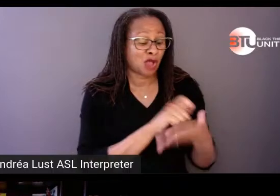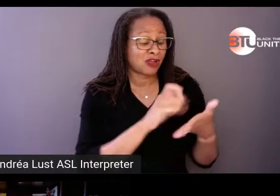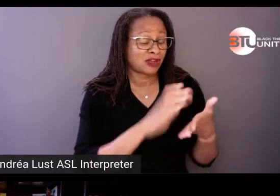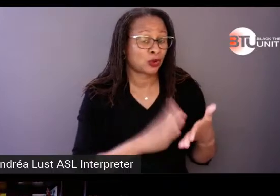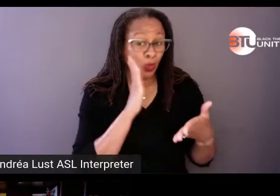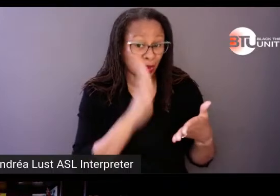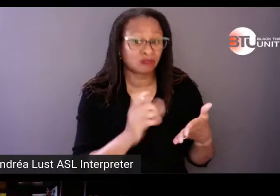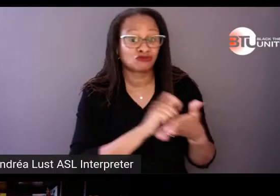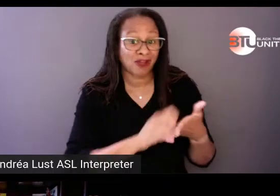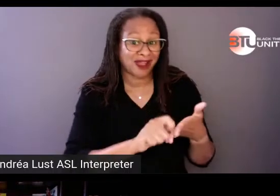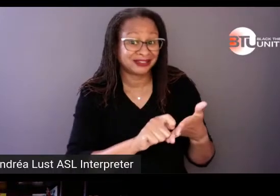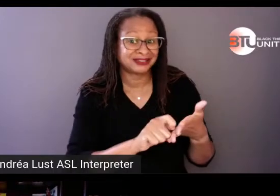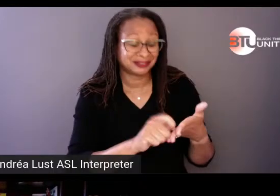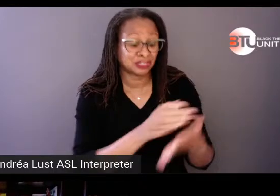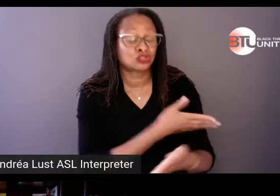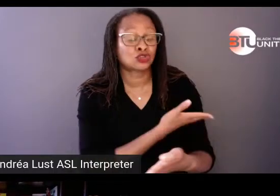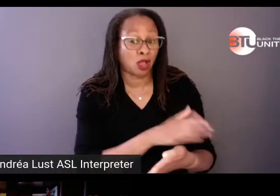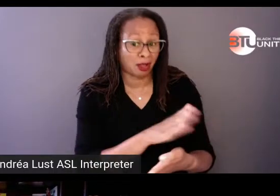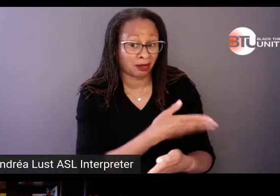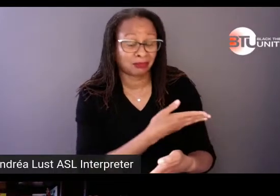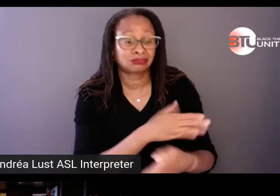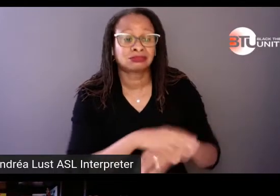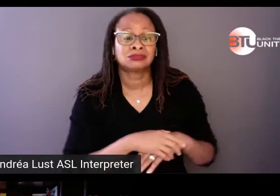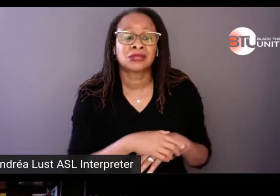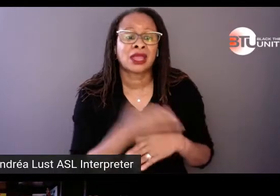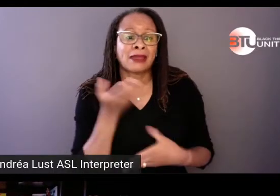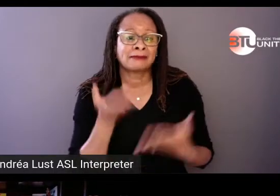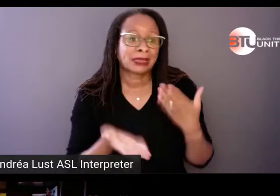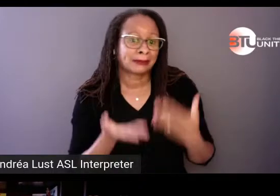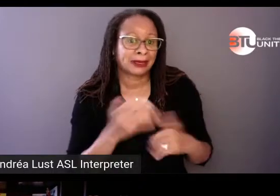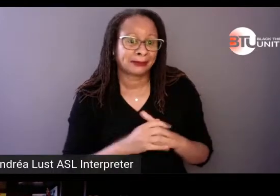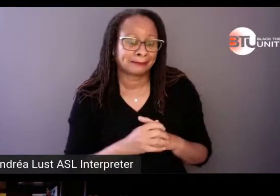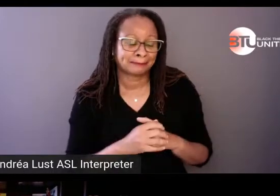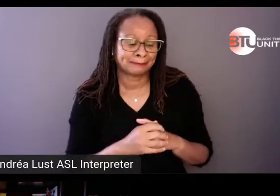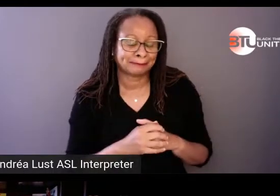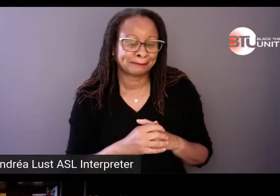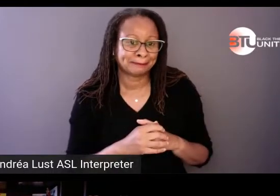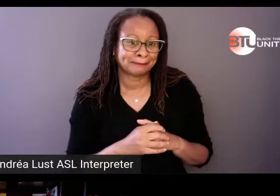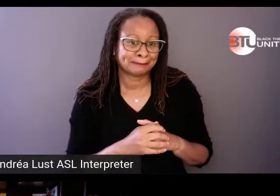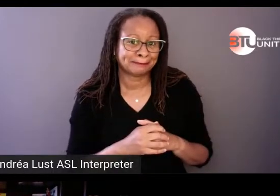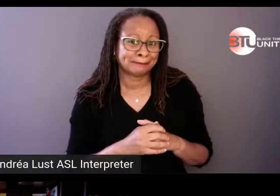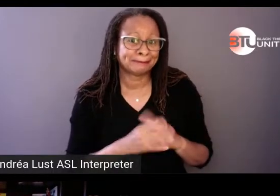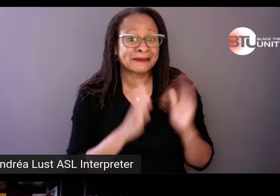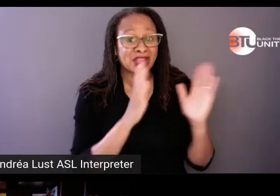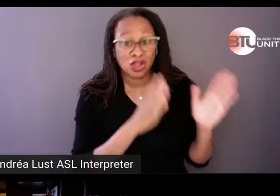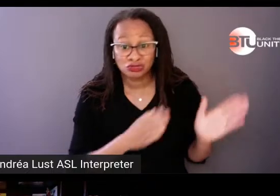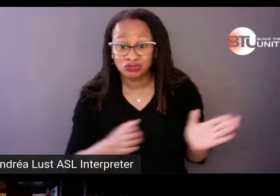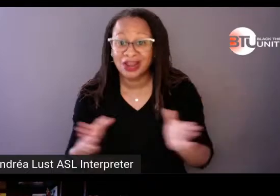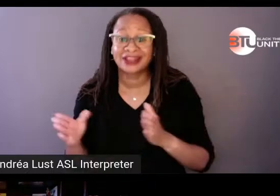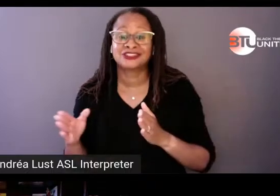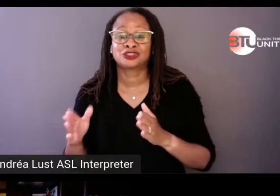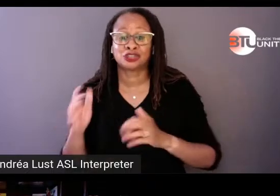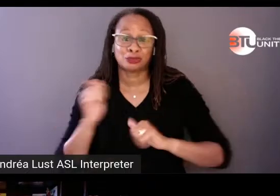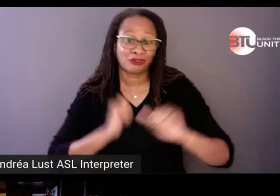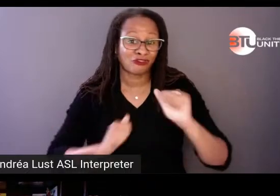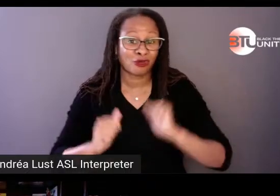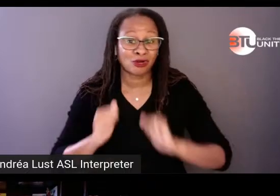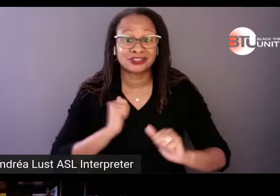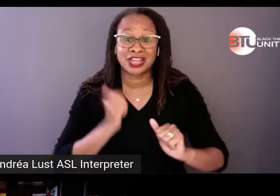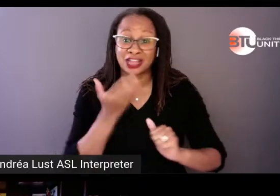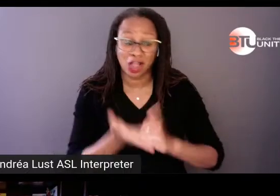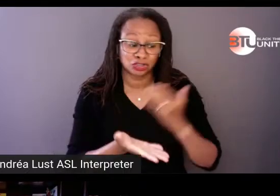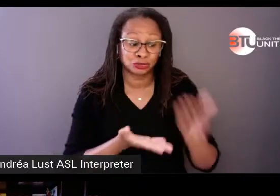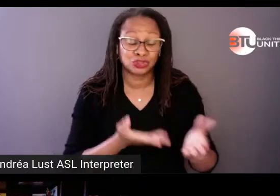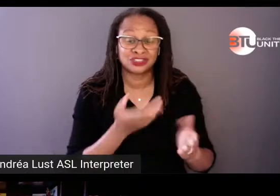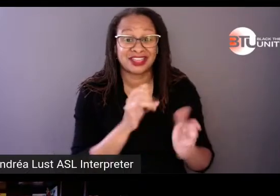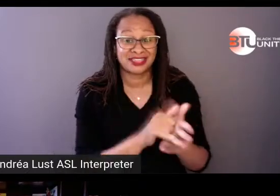or there may be, in terms of how it's arranged and performed and contributions and that